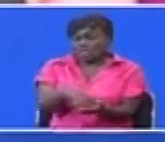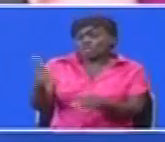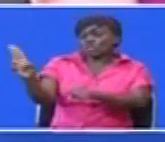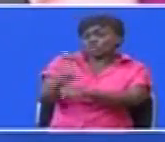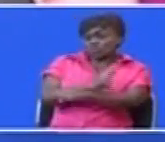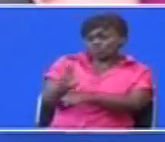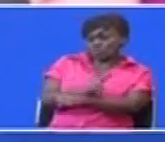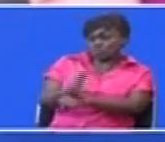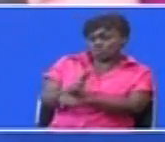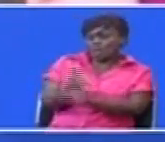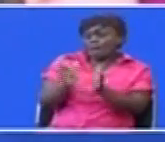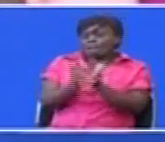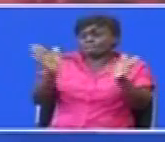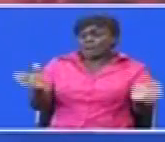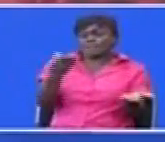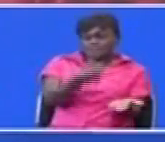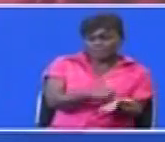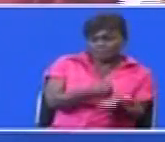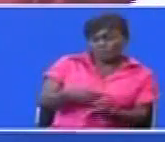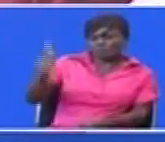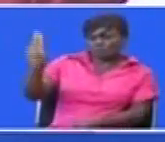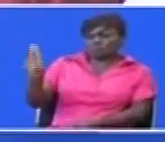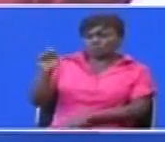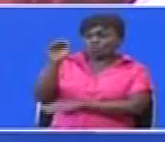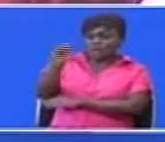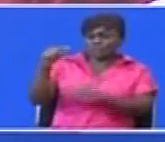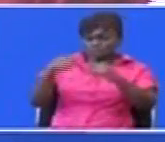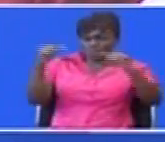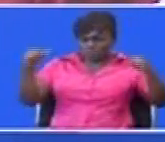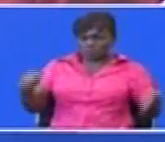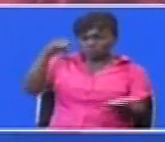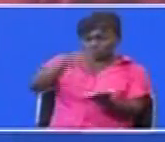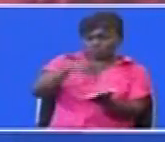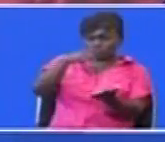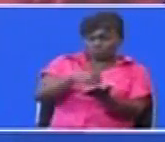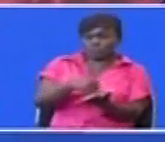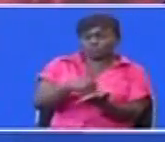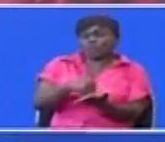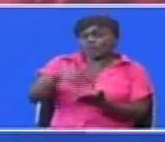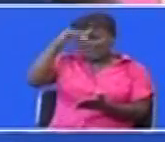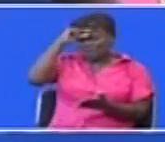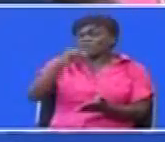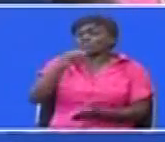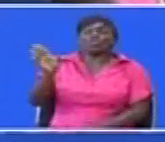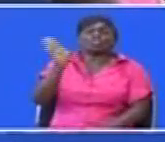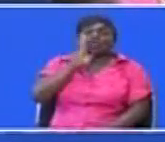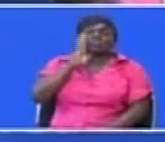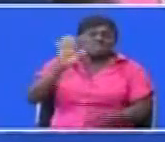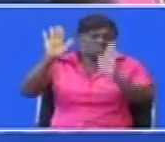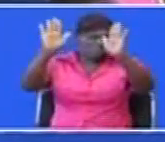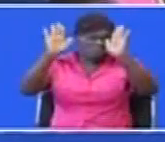use of public funds. Uhuru urged the opposition to engage his government in constructive criticism and not propaganda. Kuna